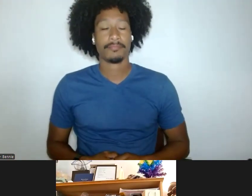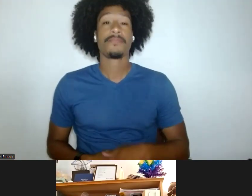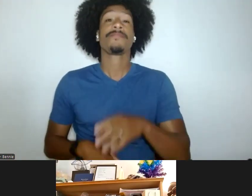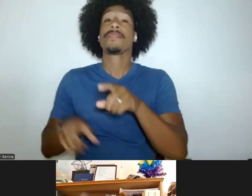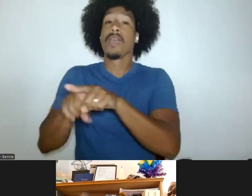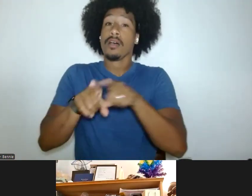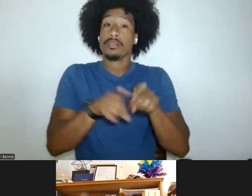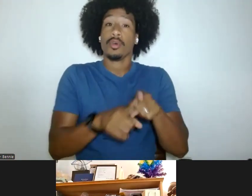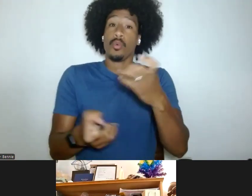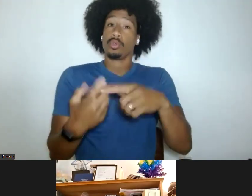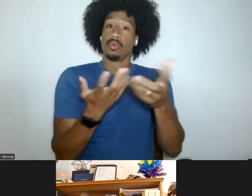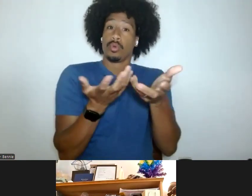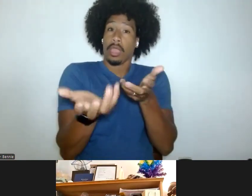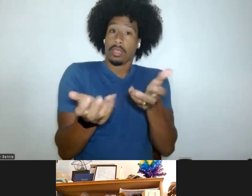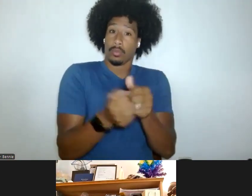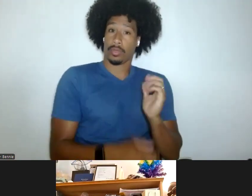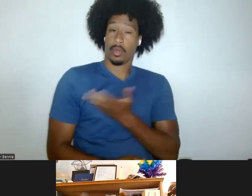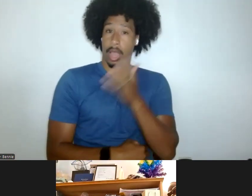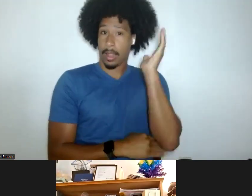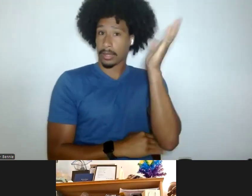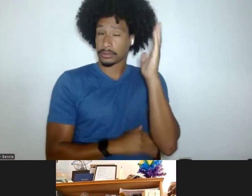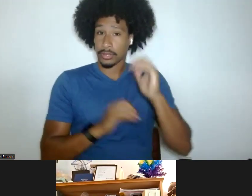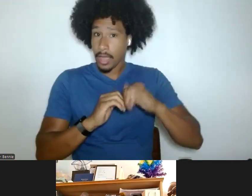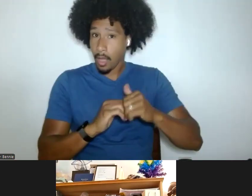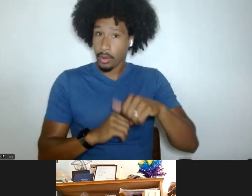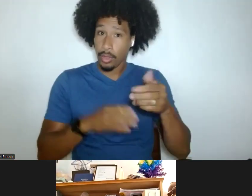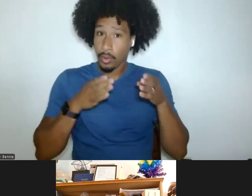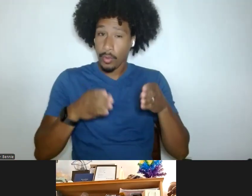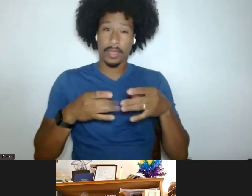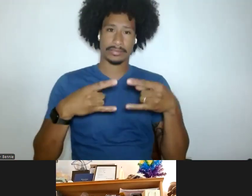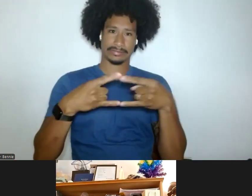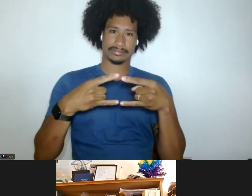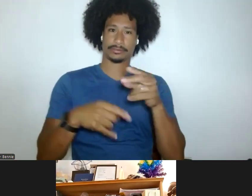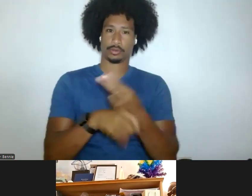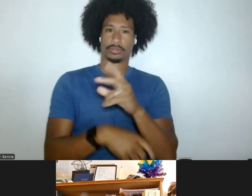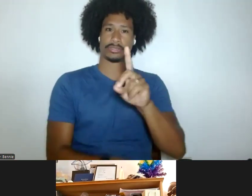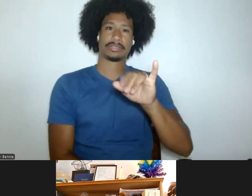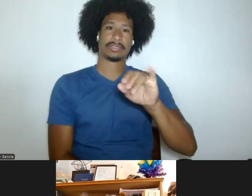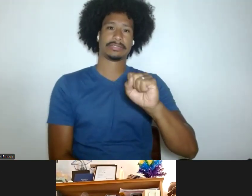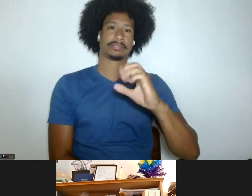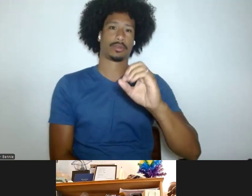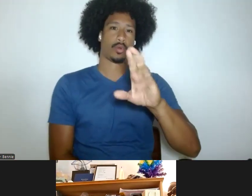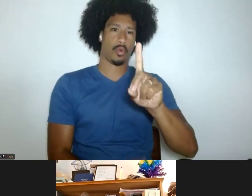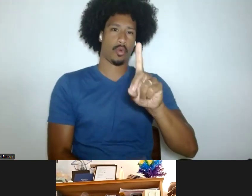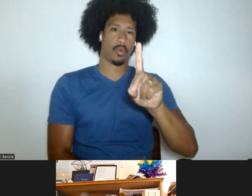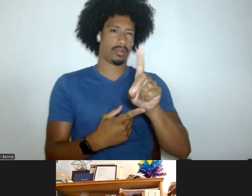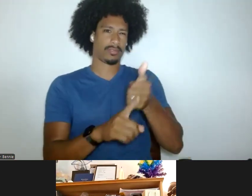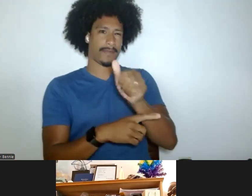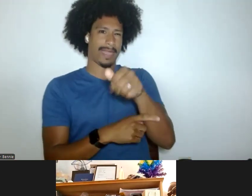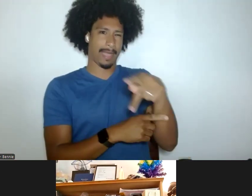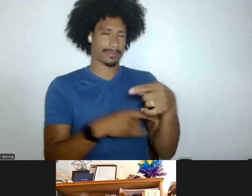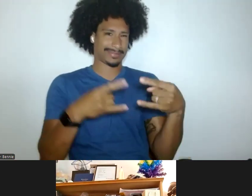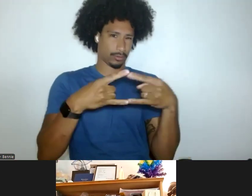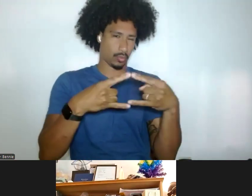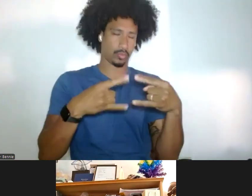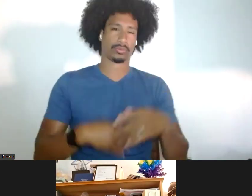channel. For those who have not signed up yet, we will provide you with a link at the end of the session, and you can use this to join. If you've recently